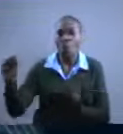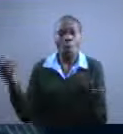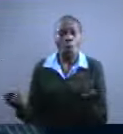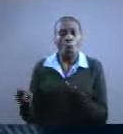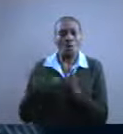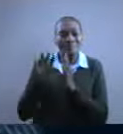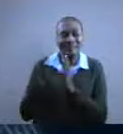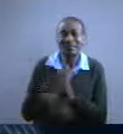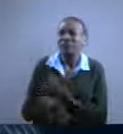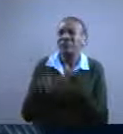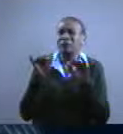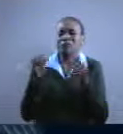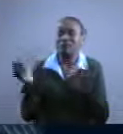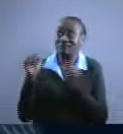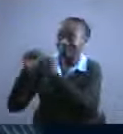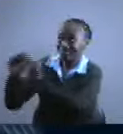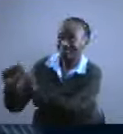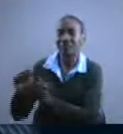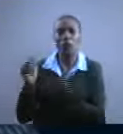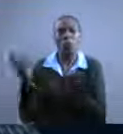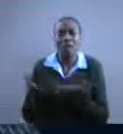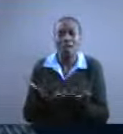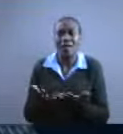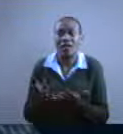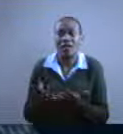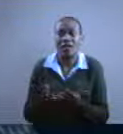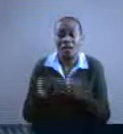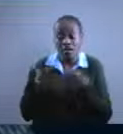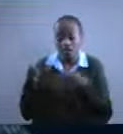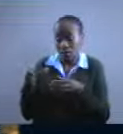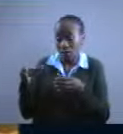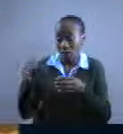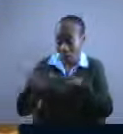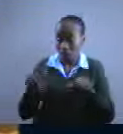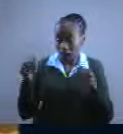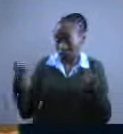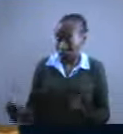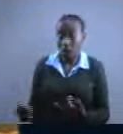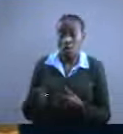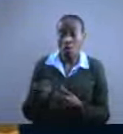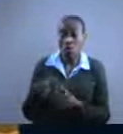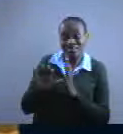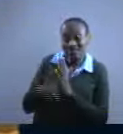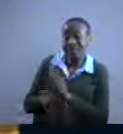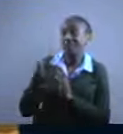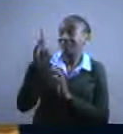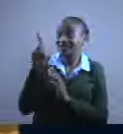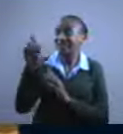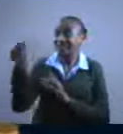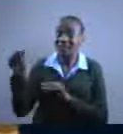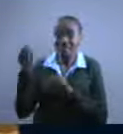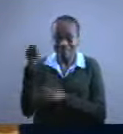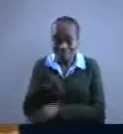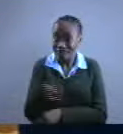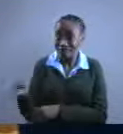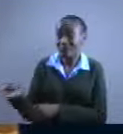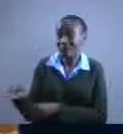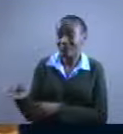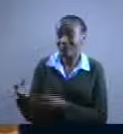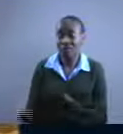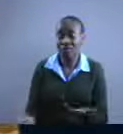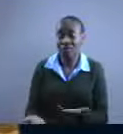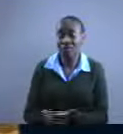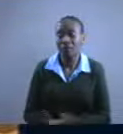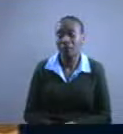disabled people, MPs in this house? DA, where are your disabled MPs in